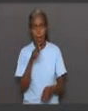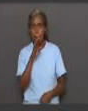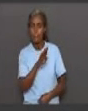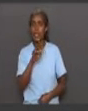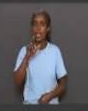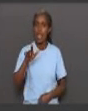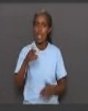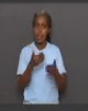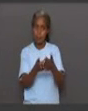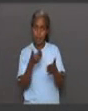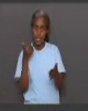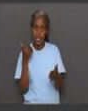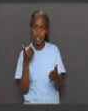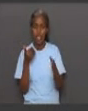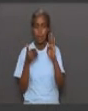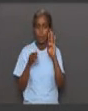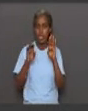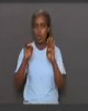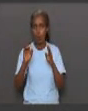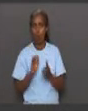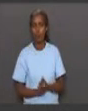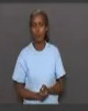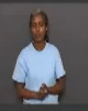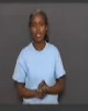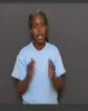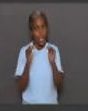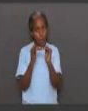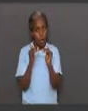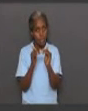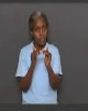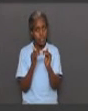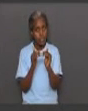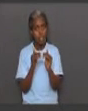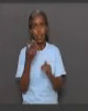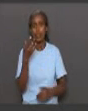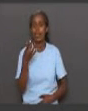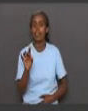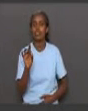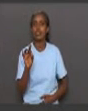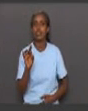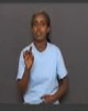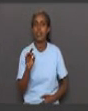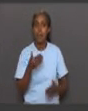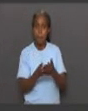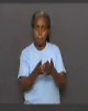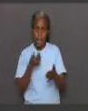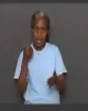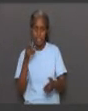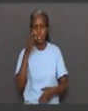Since BL minus BO equals